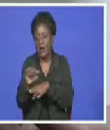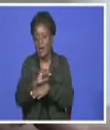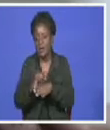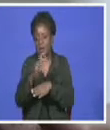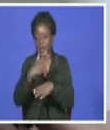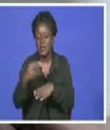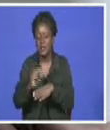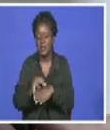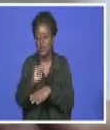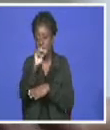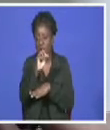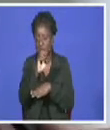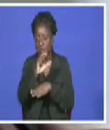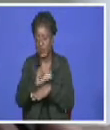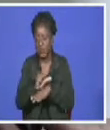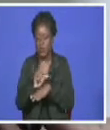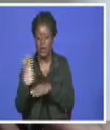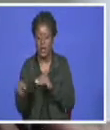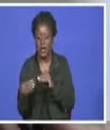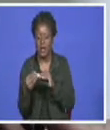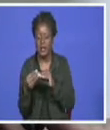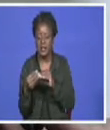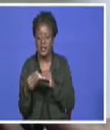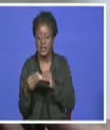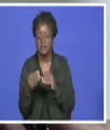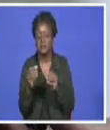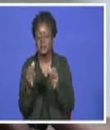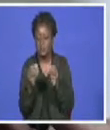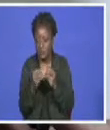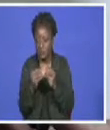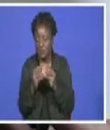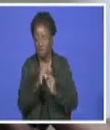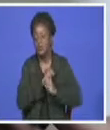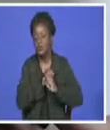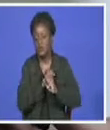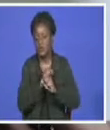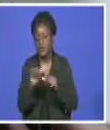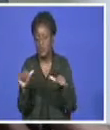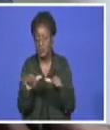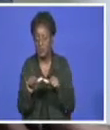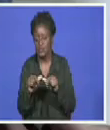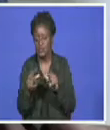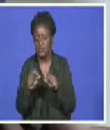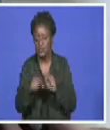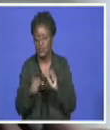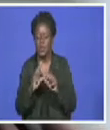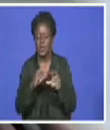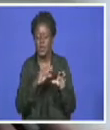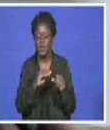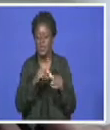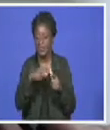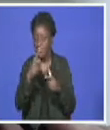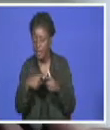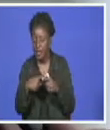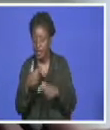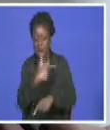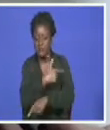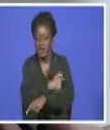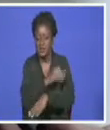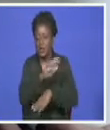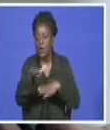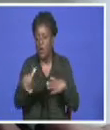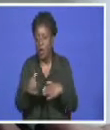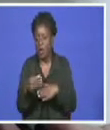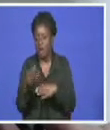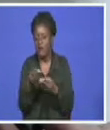additional security measures in place so that we can then move to vaccinating all of mainland Eleuthera. And